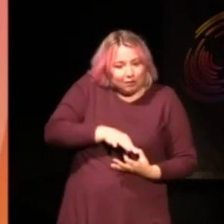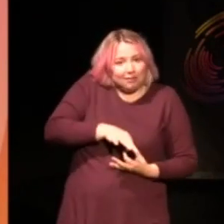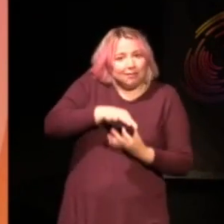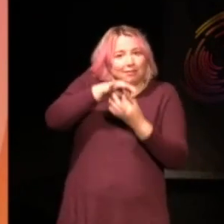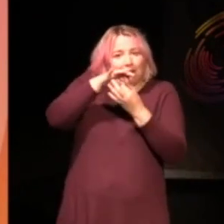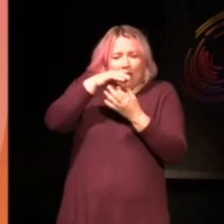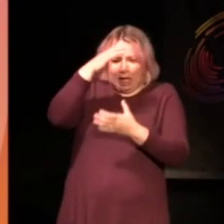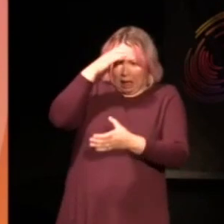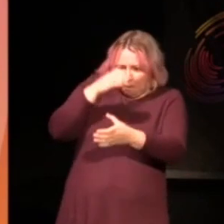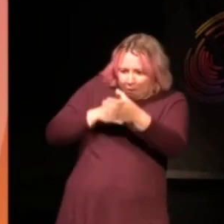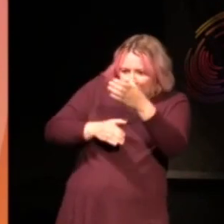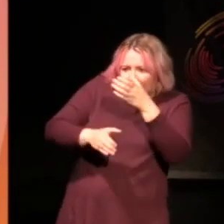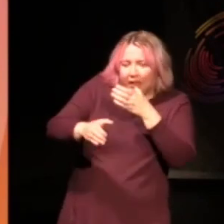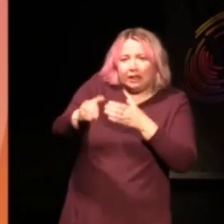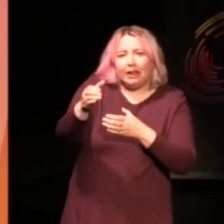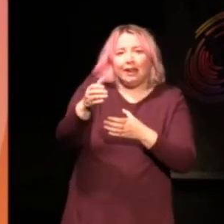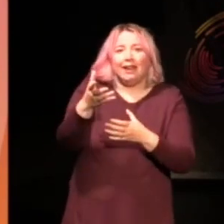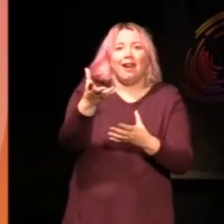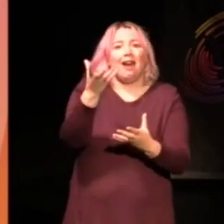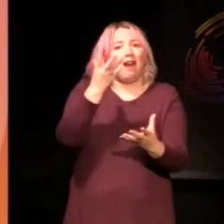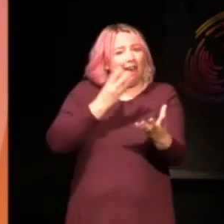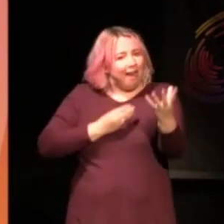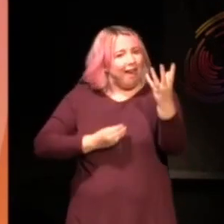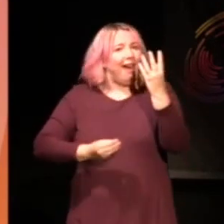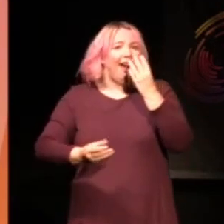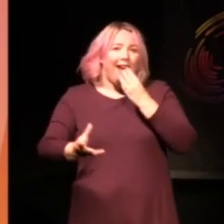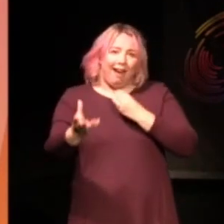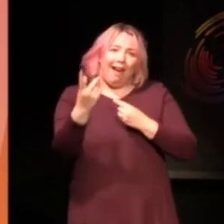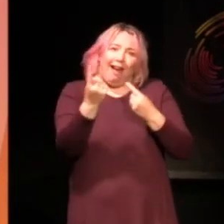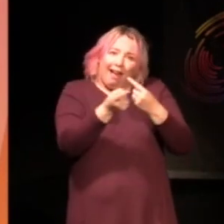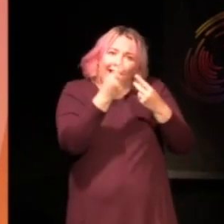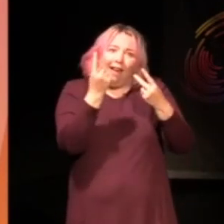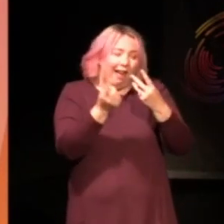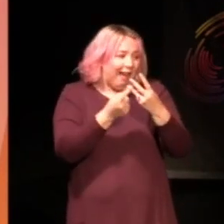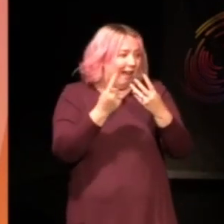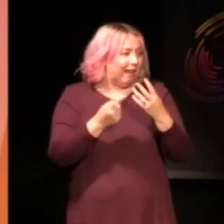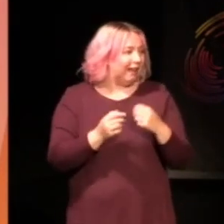heart together. So, you wanted to add something?